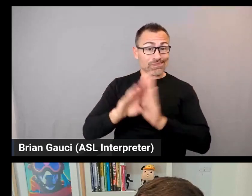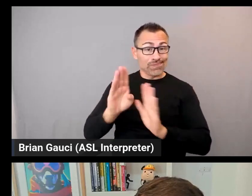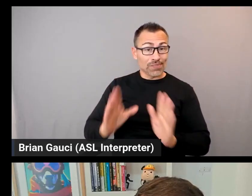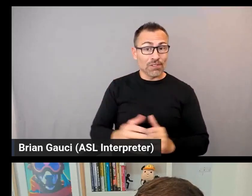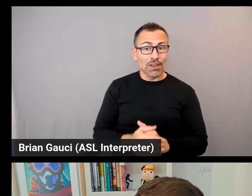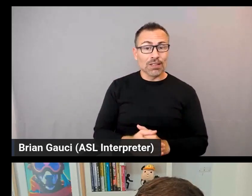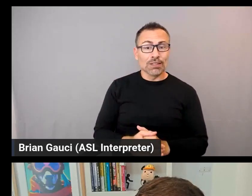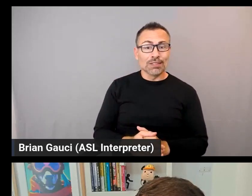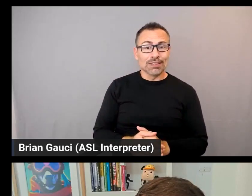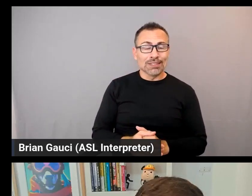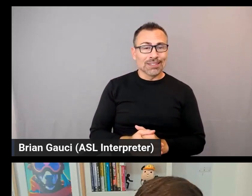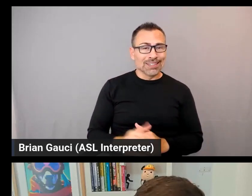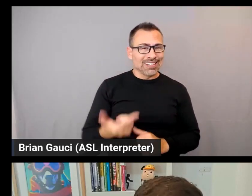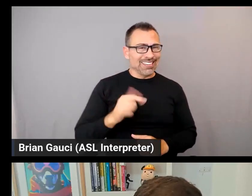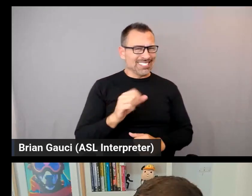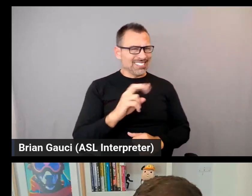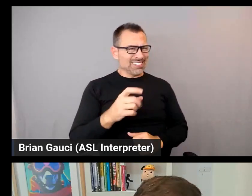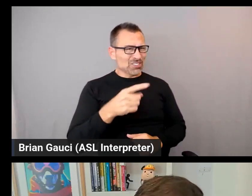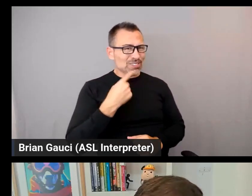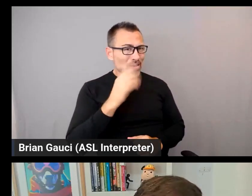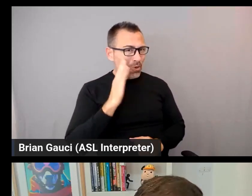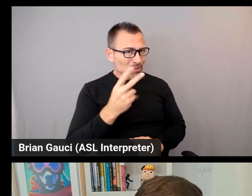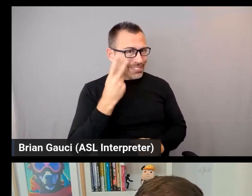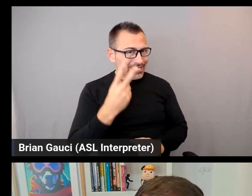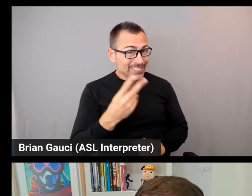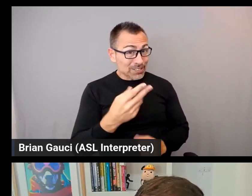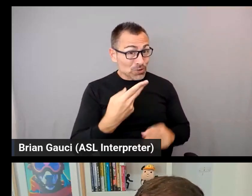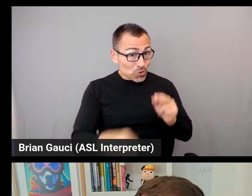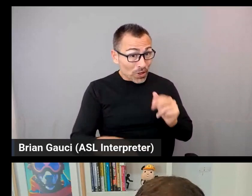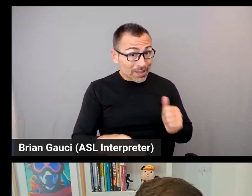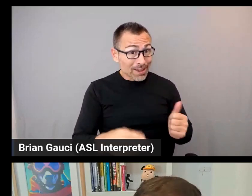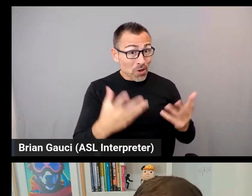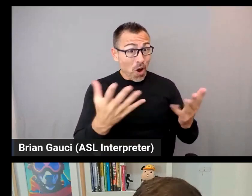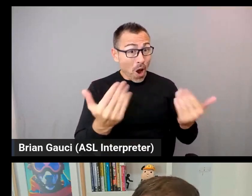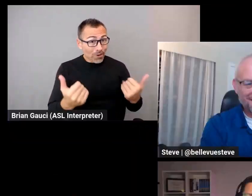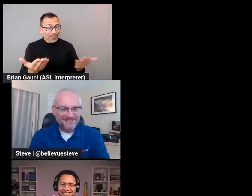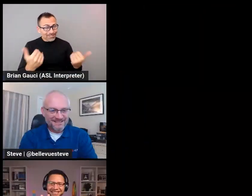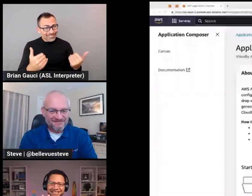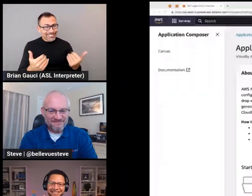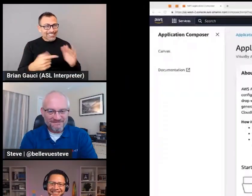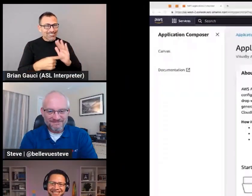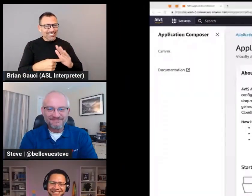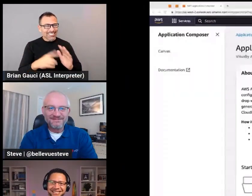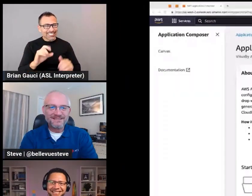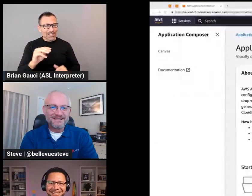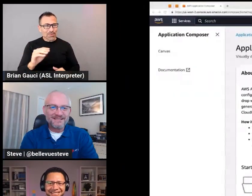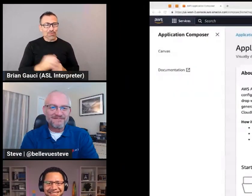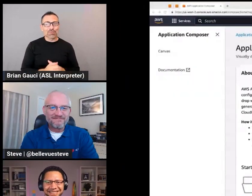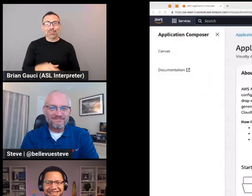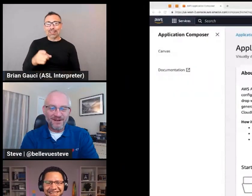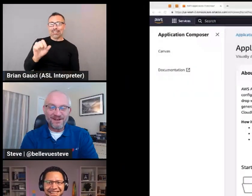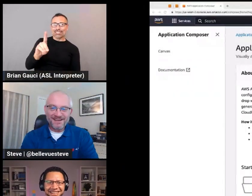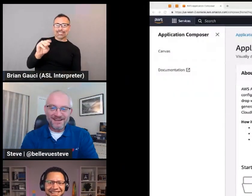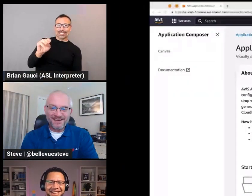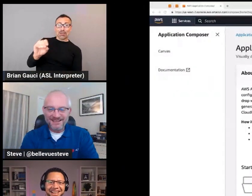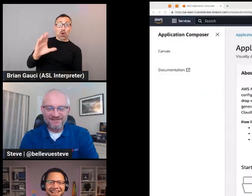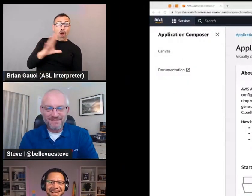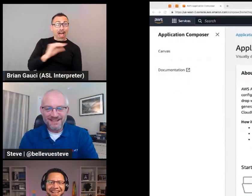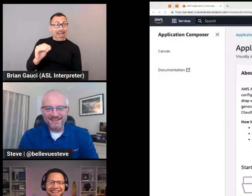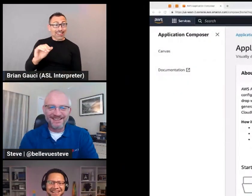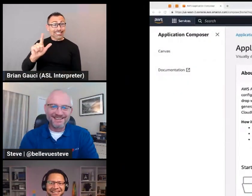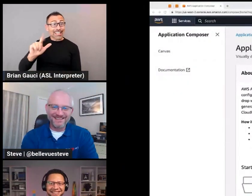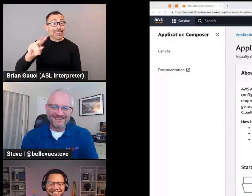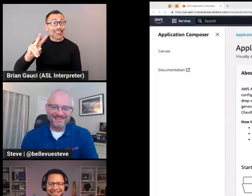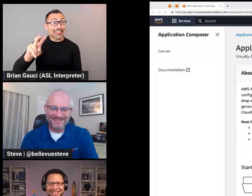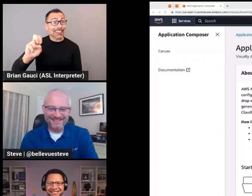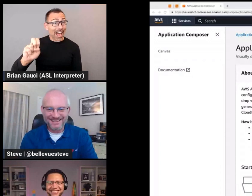see shortly, so that suggests we have a demo. We like demos on this show. Yeah, it's a demo and it's live. Aha, even better.